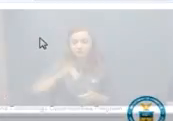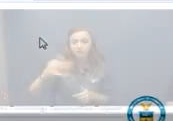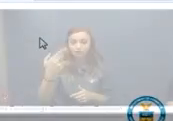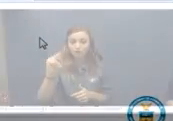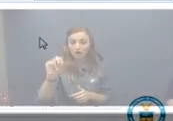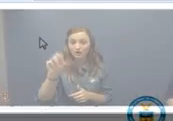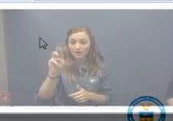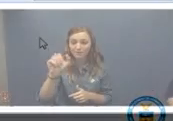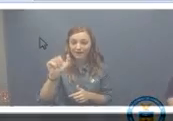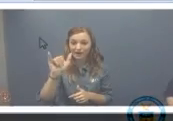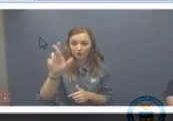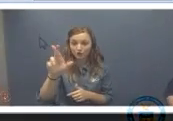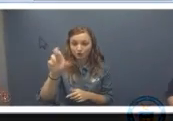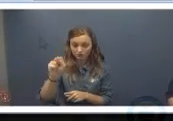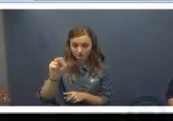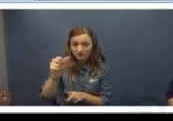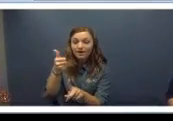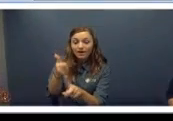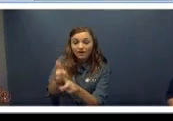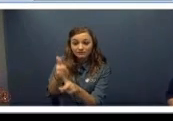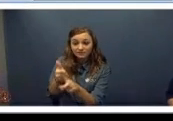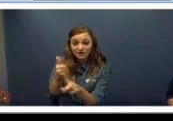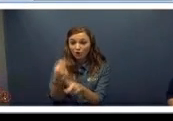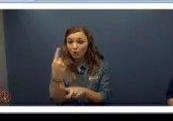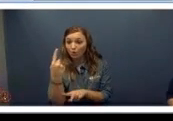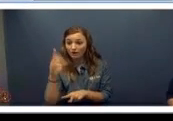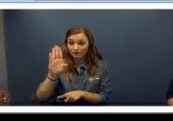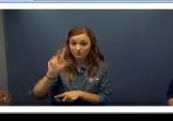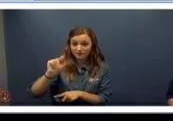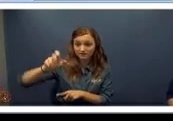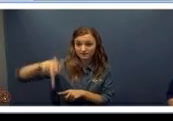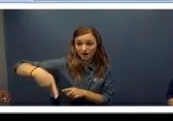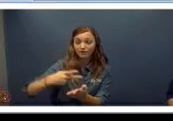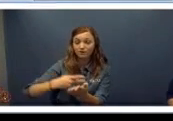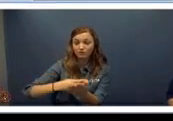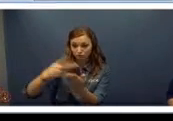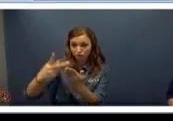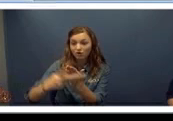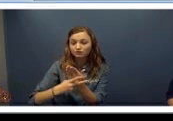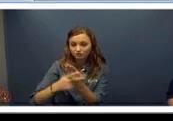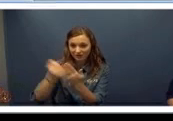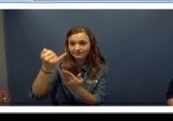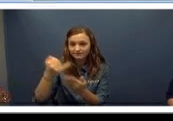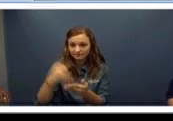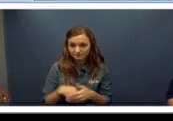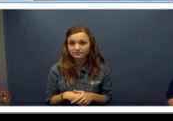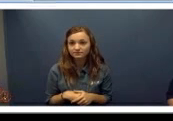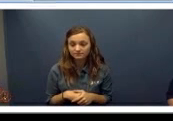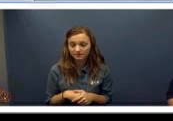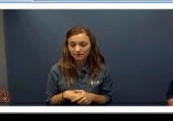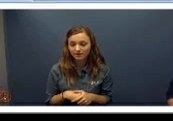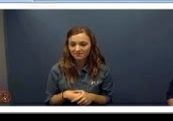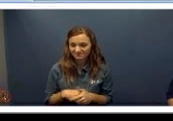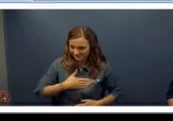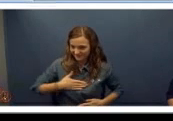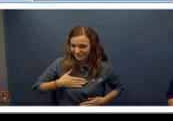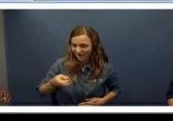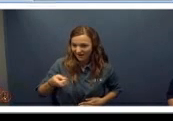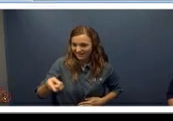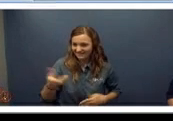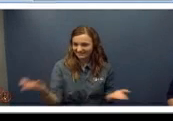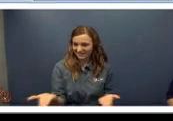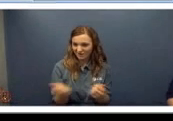participation. John Myers is with one of the BTOP projects, and it